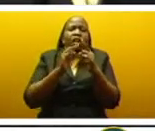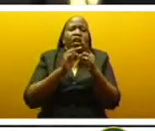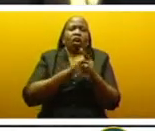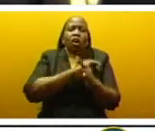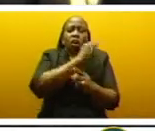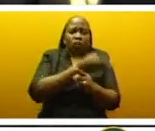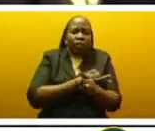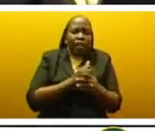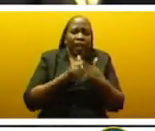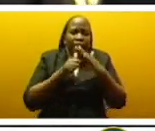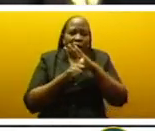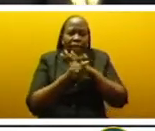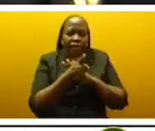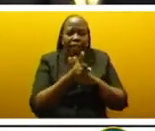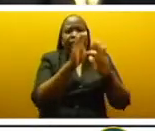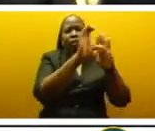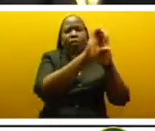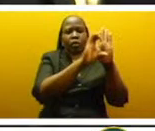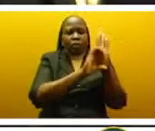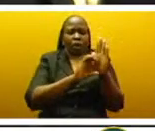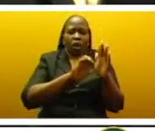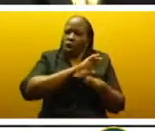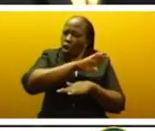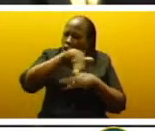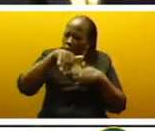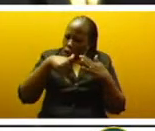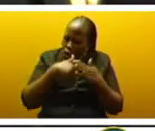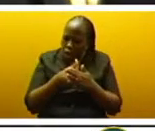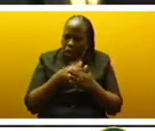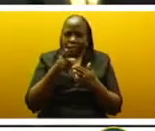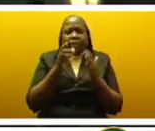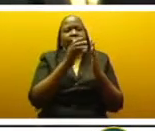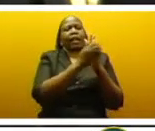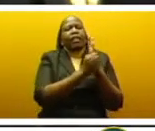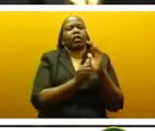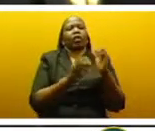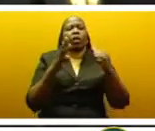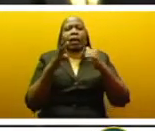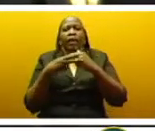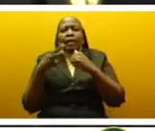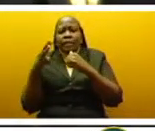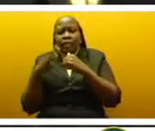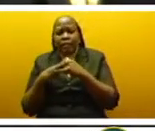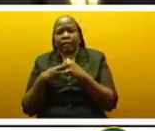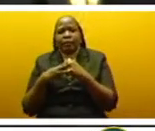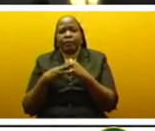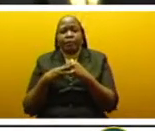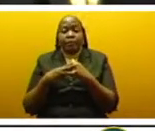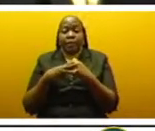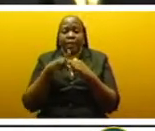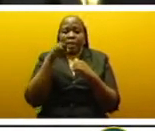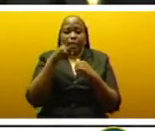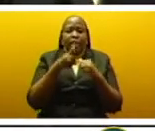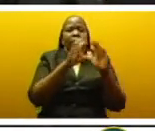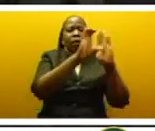And throughout that Article 88, the